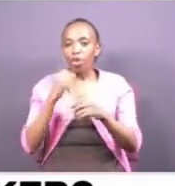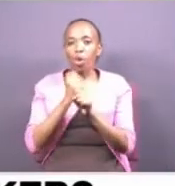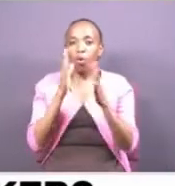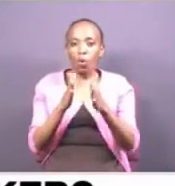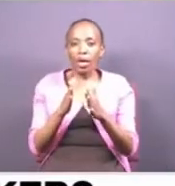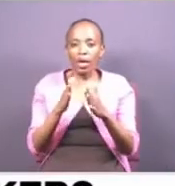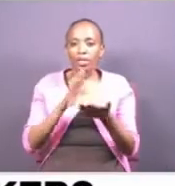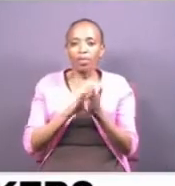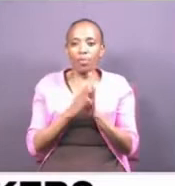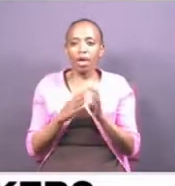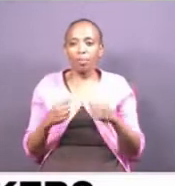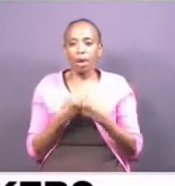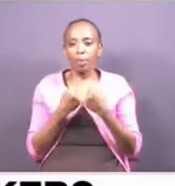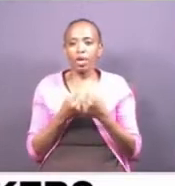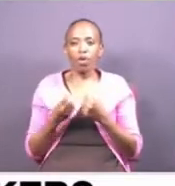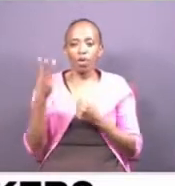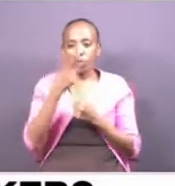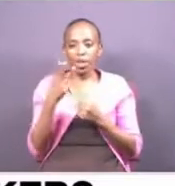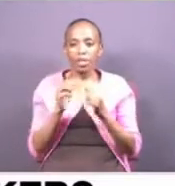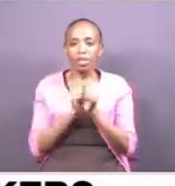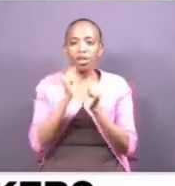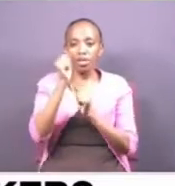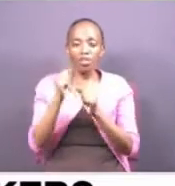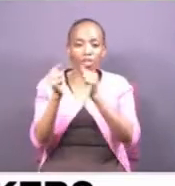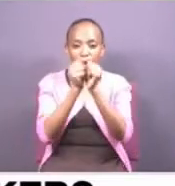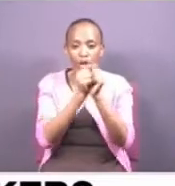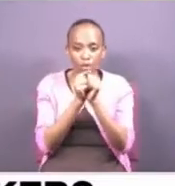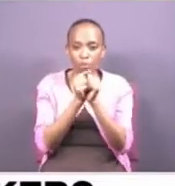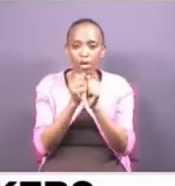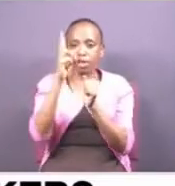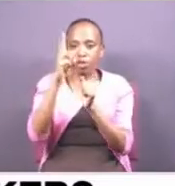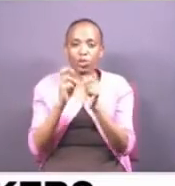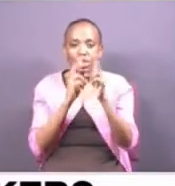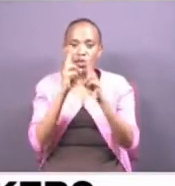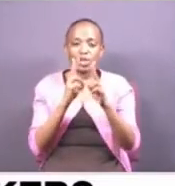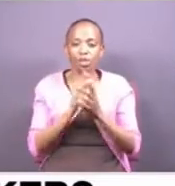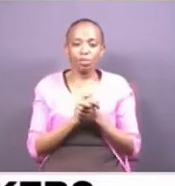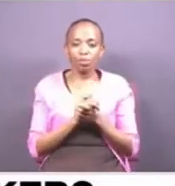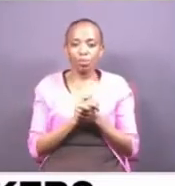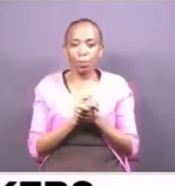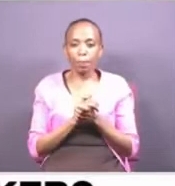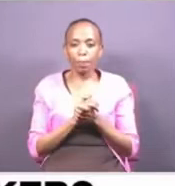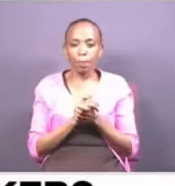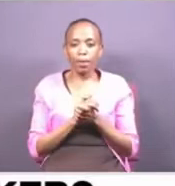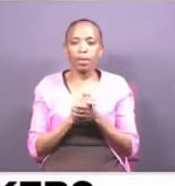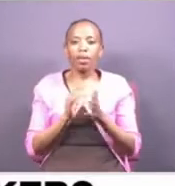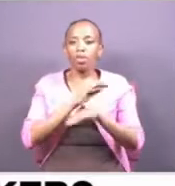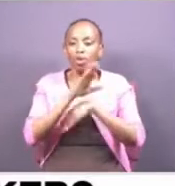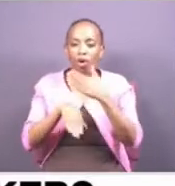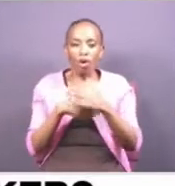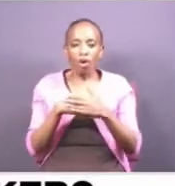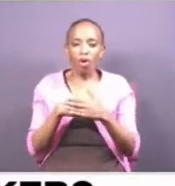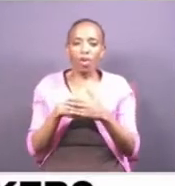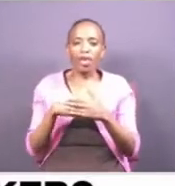be conducted on Wednesday 5th, October 2022 in all the